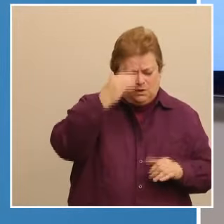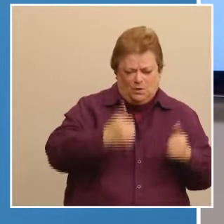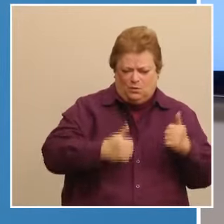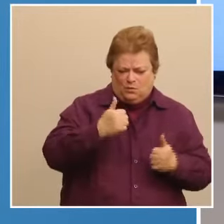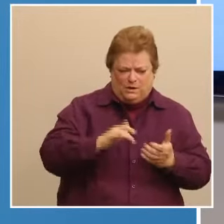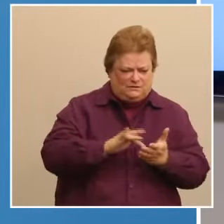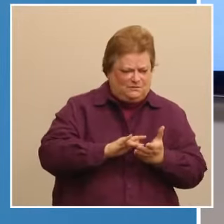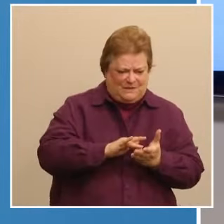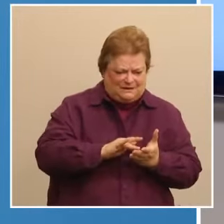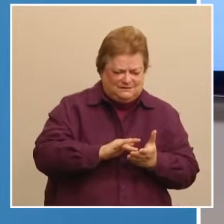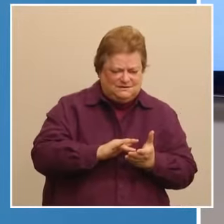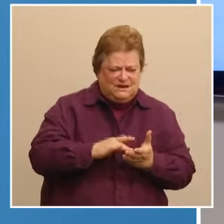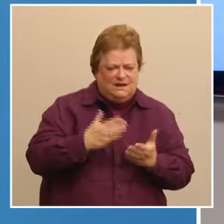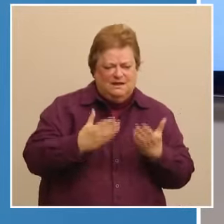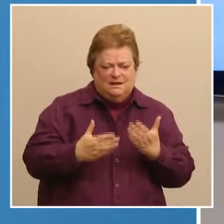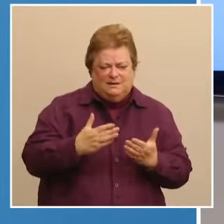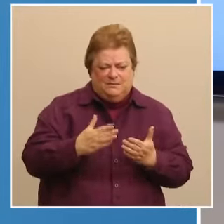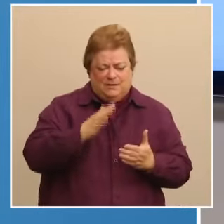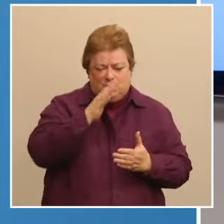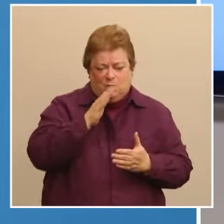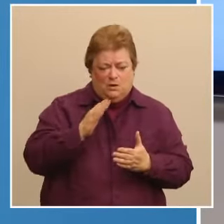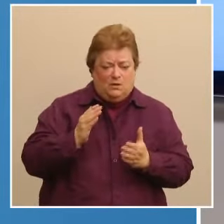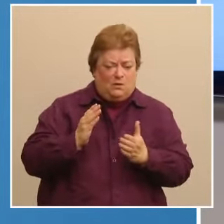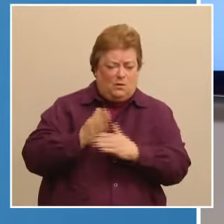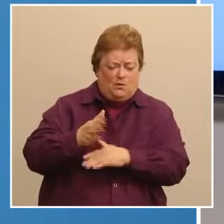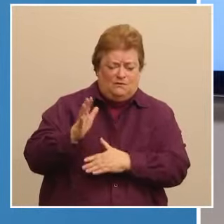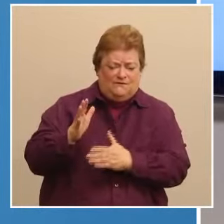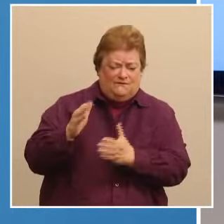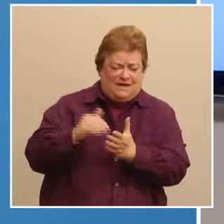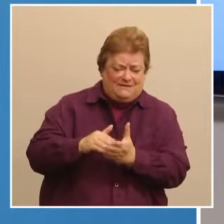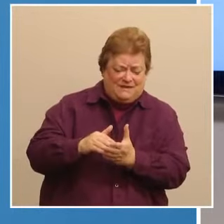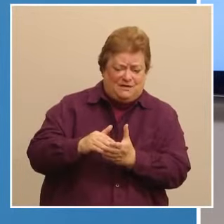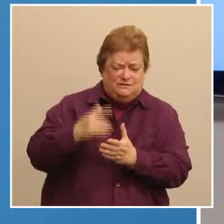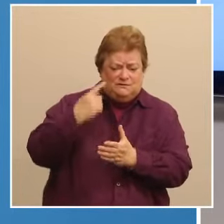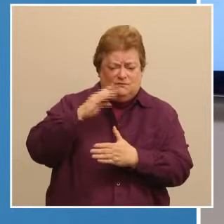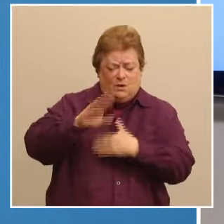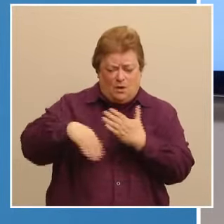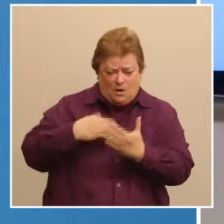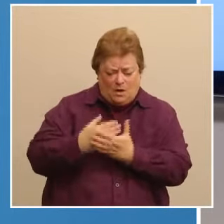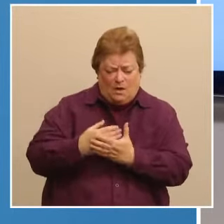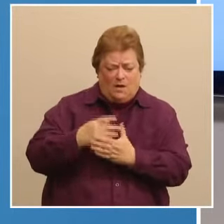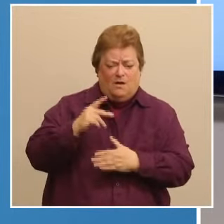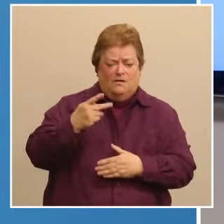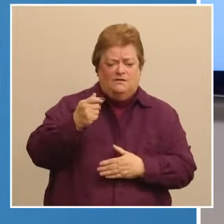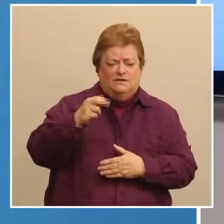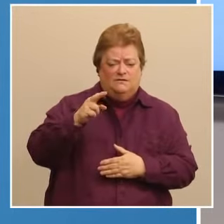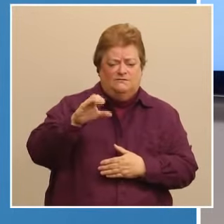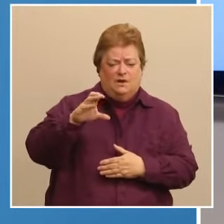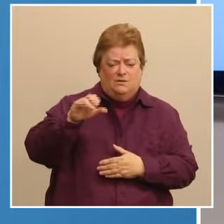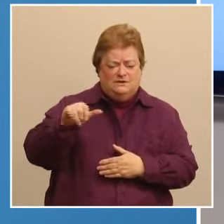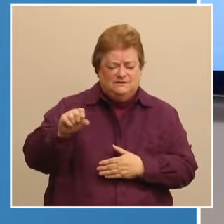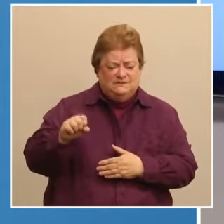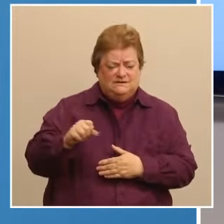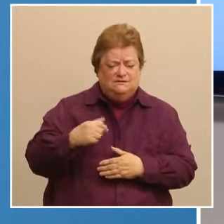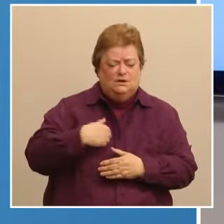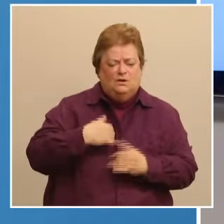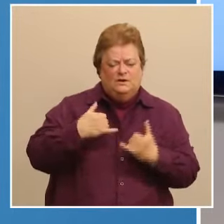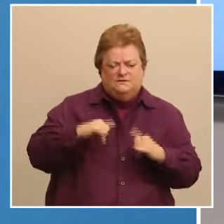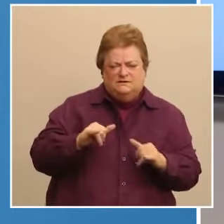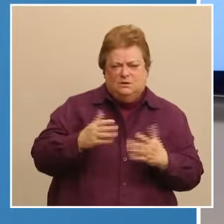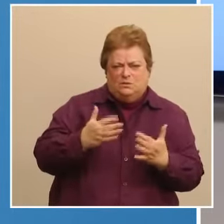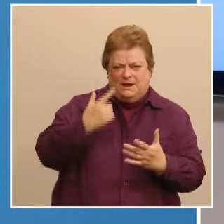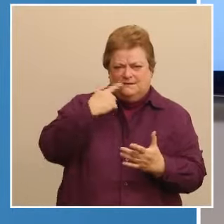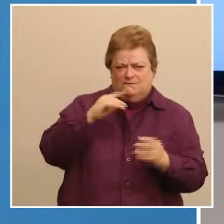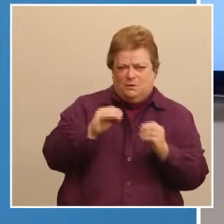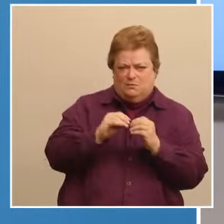We've been told that it might be over 5,000 between all the pharmacies that are participating. We're still waiting for clarification.